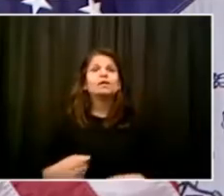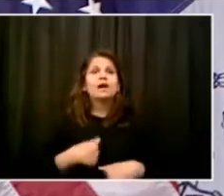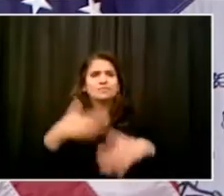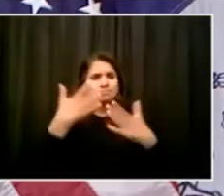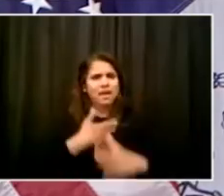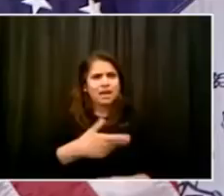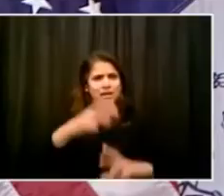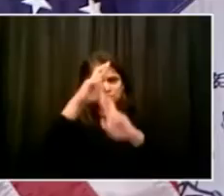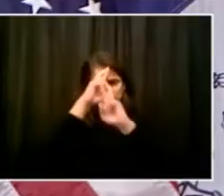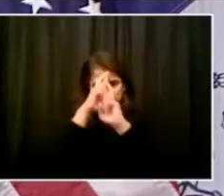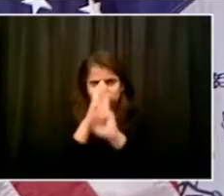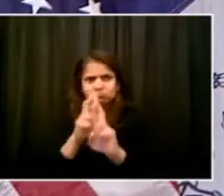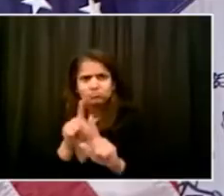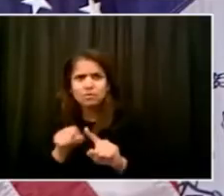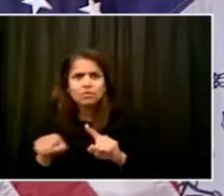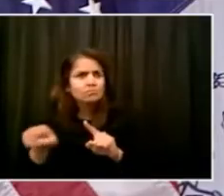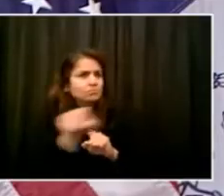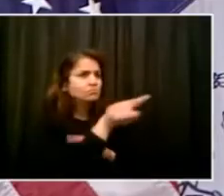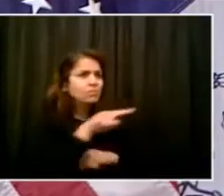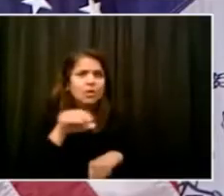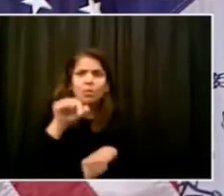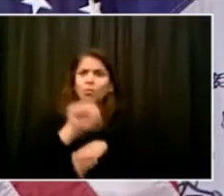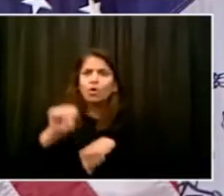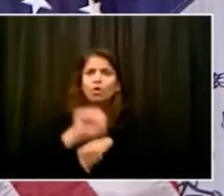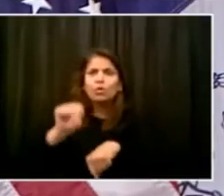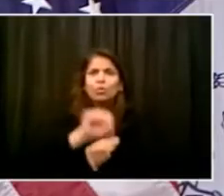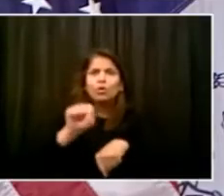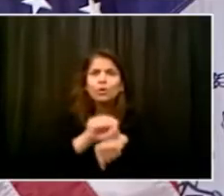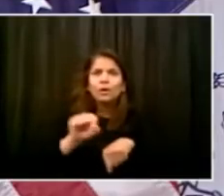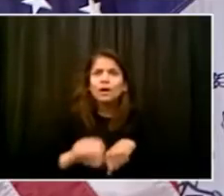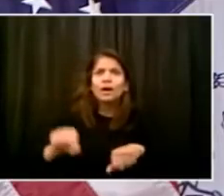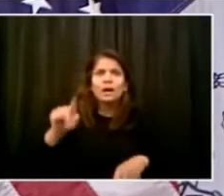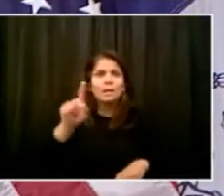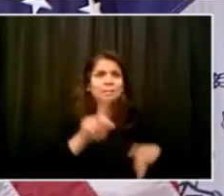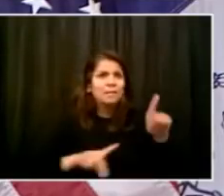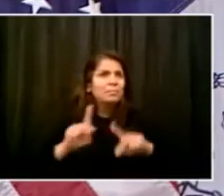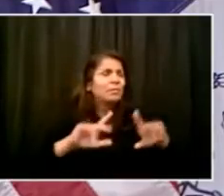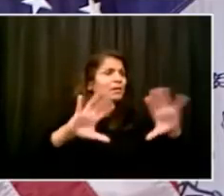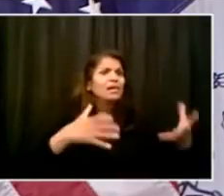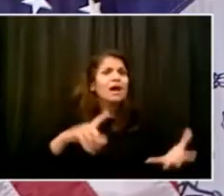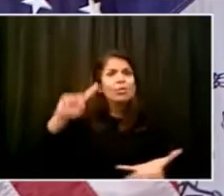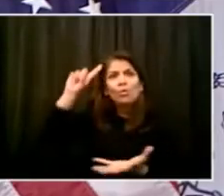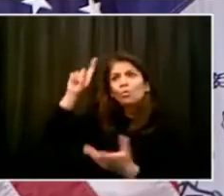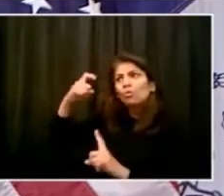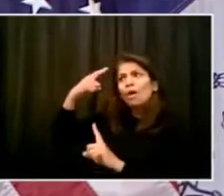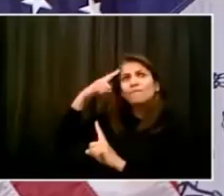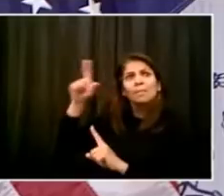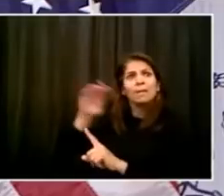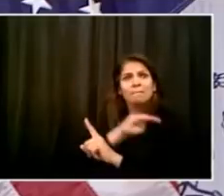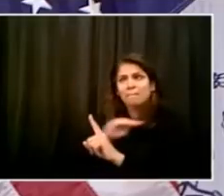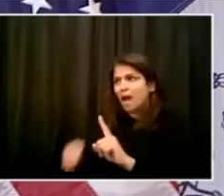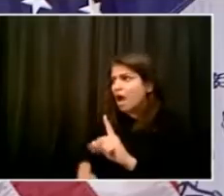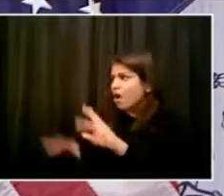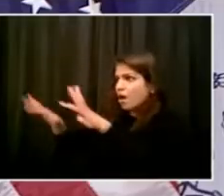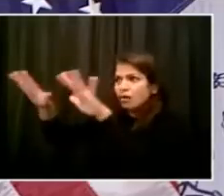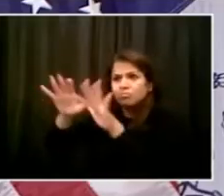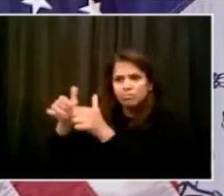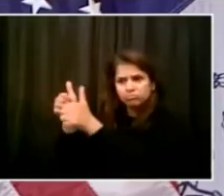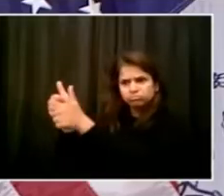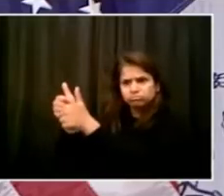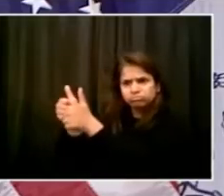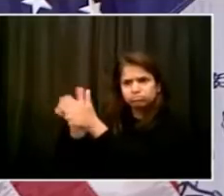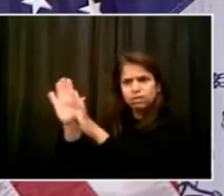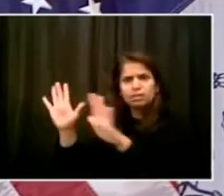places. And it's about safety first, and we only will do what is safe for our people. In New York City, it's